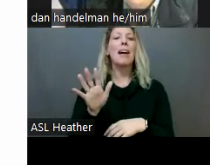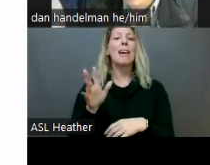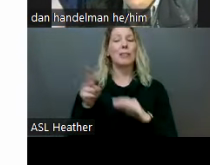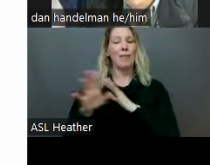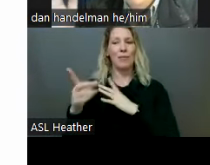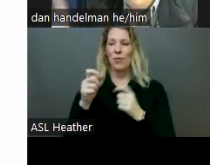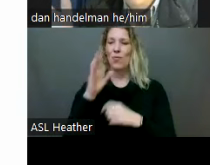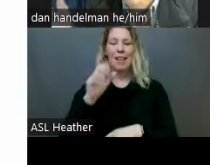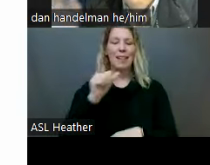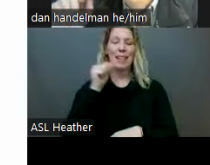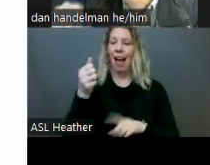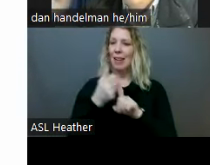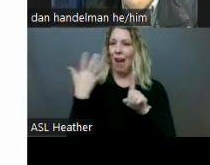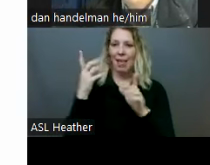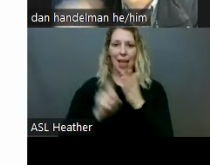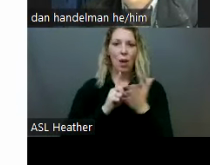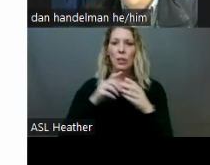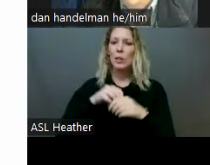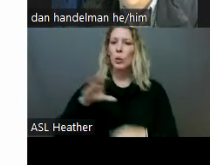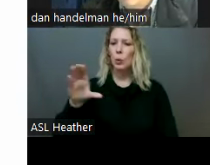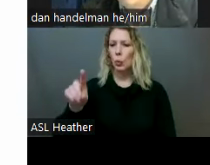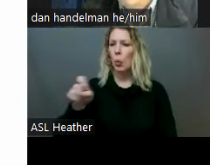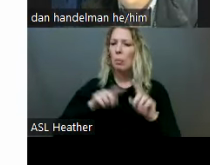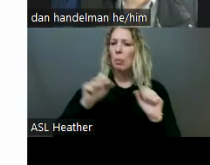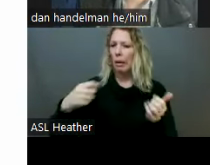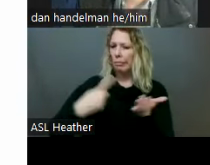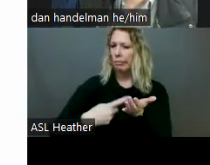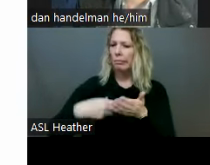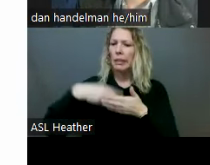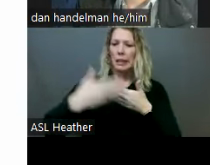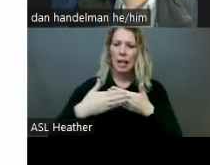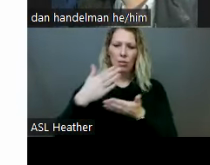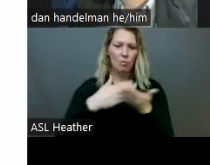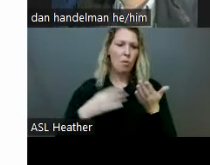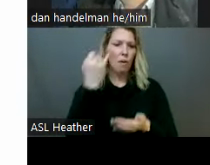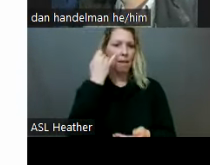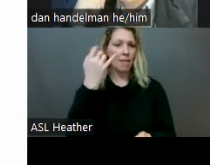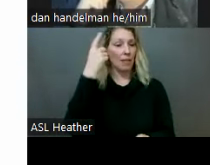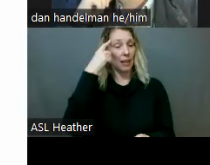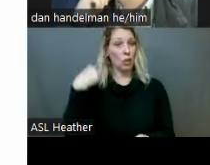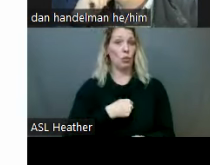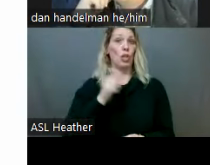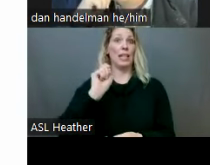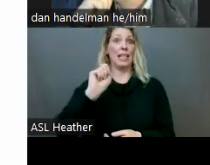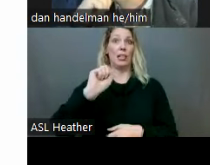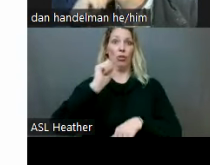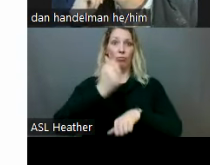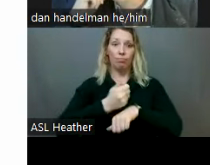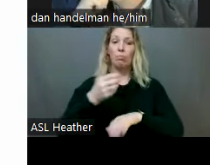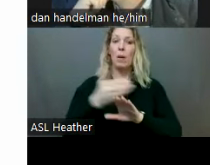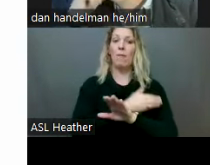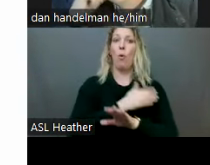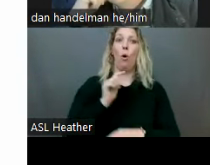not going to define those hours in the code, but that's something we can talk about in the next section if we think that we should define it as a commission before we turn